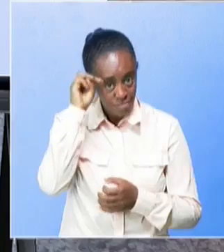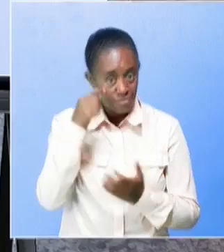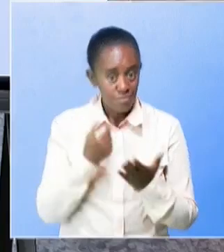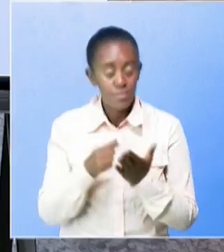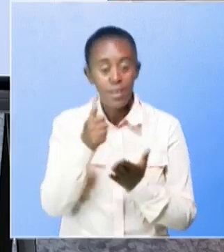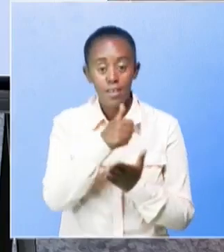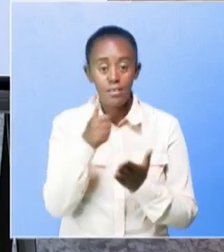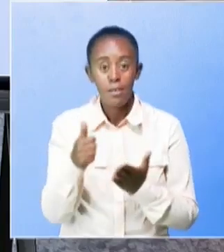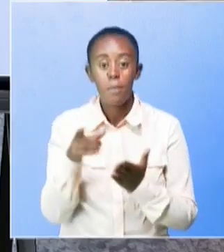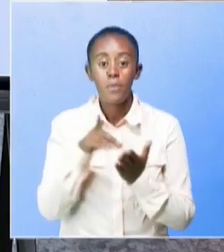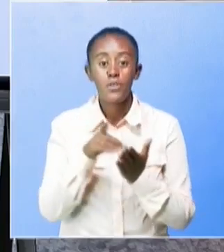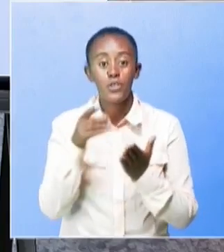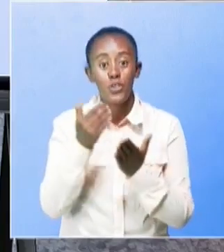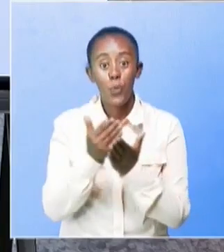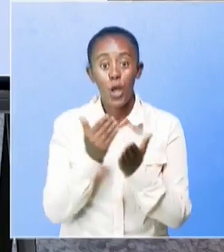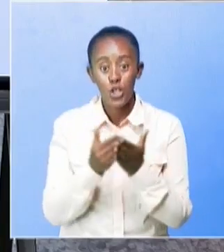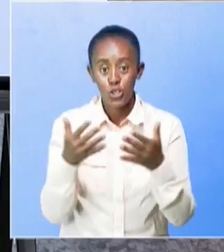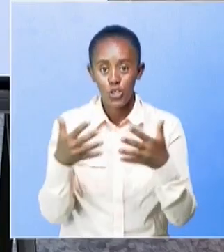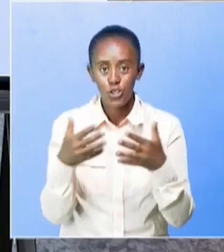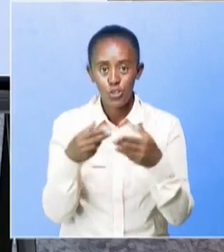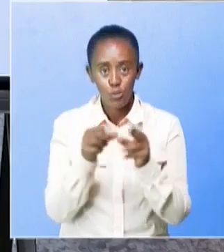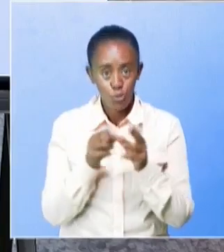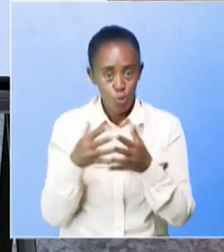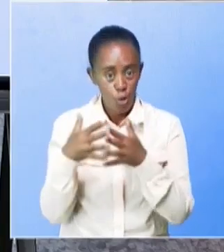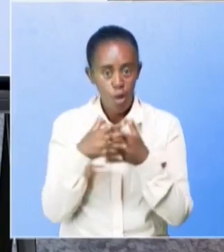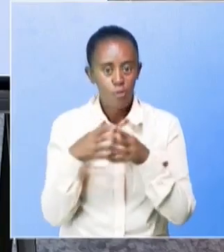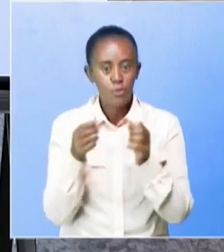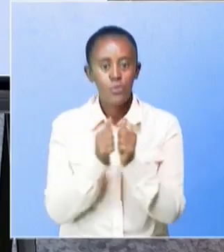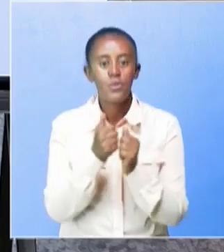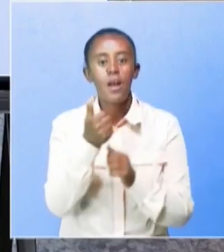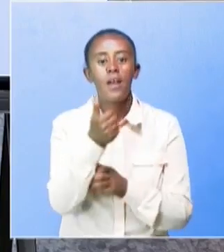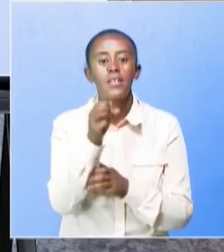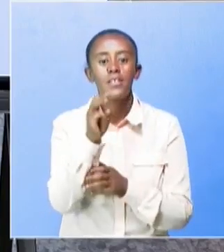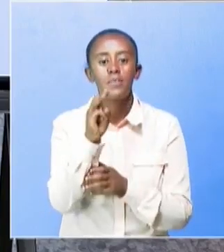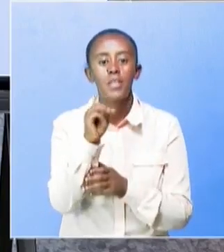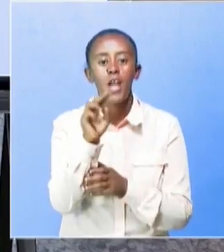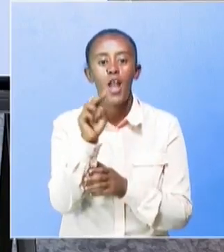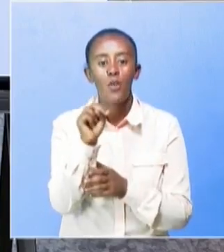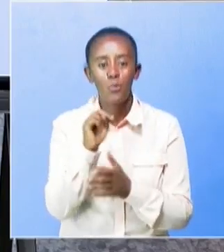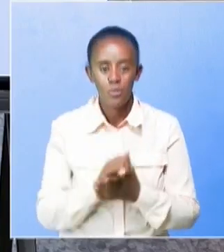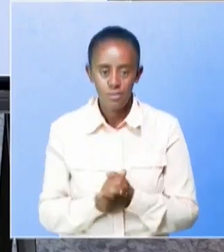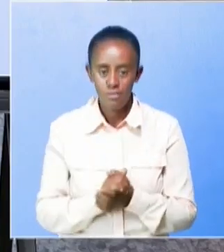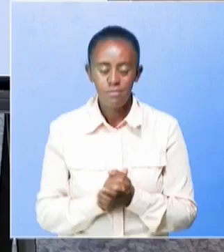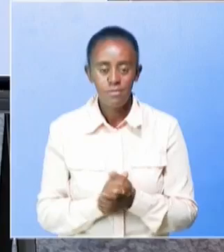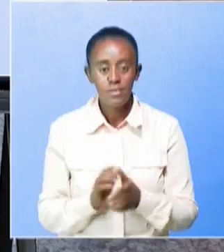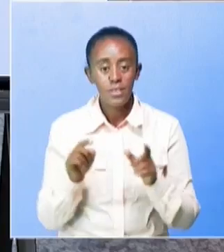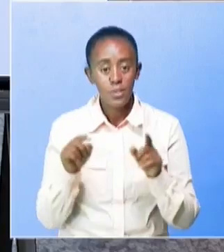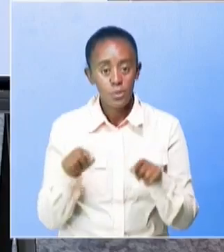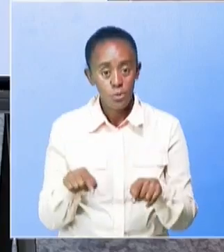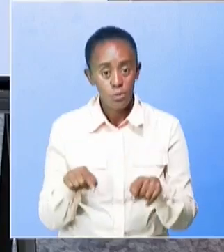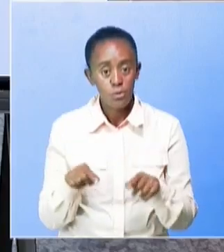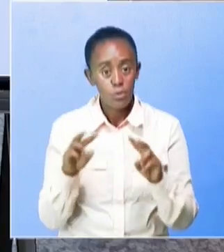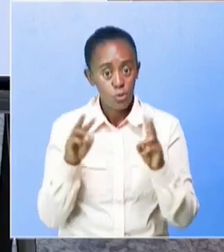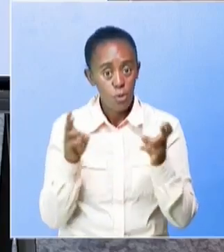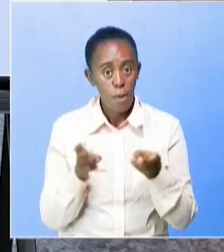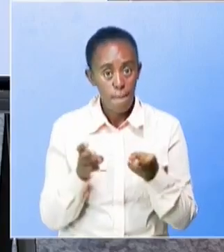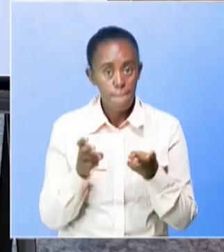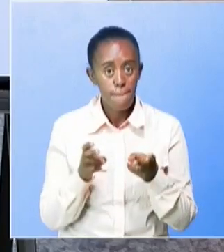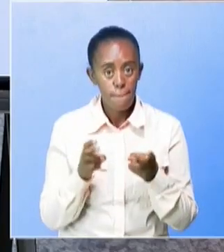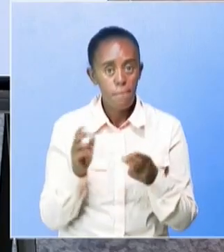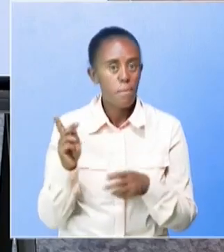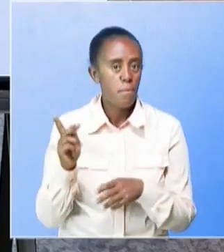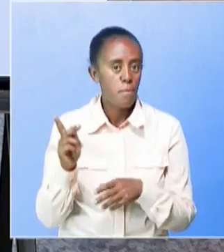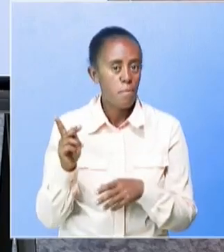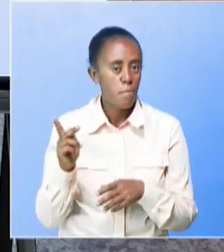our City Education Bureau in collaboration with Addis Media Network. Today's topic is the